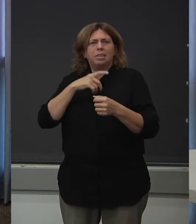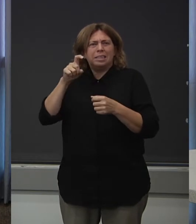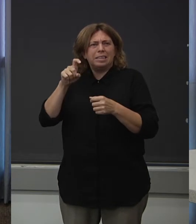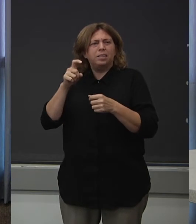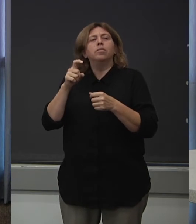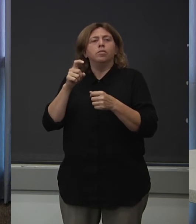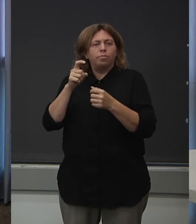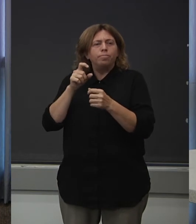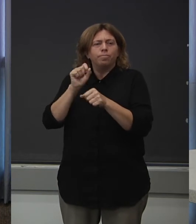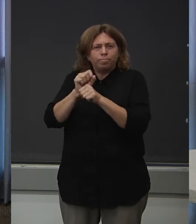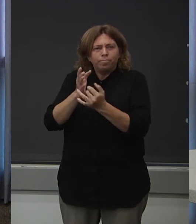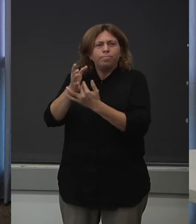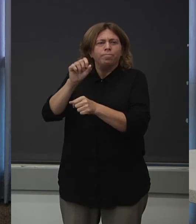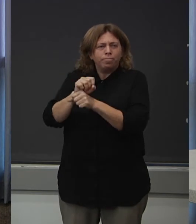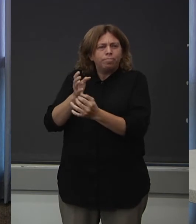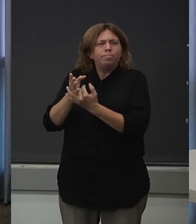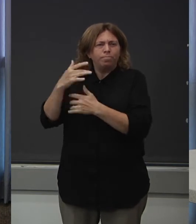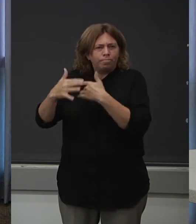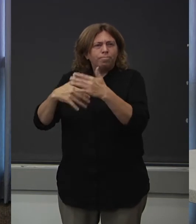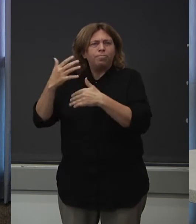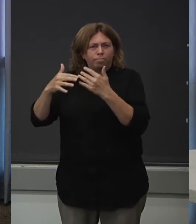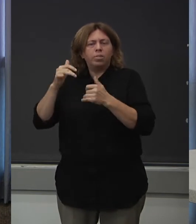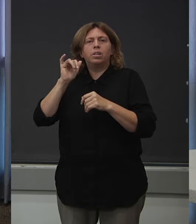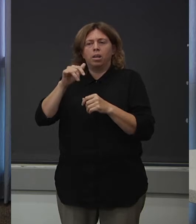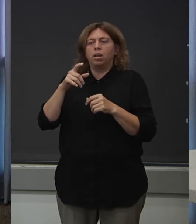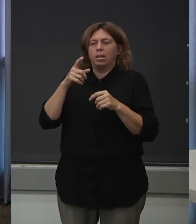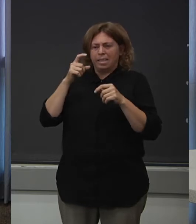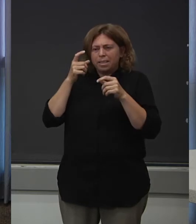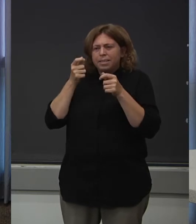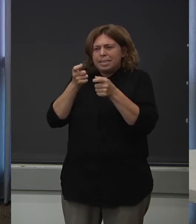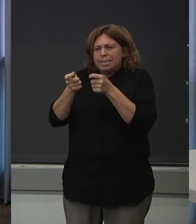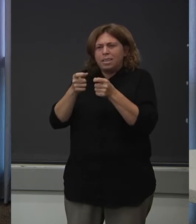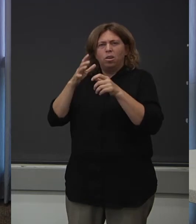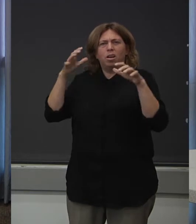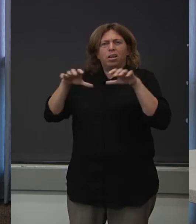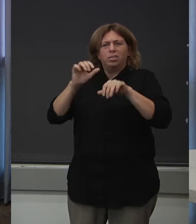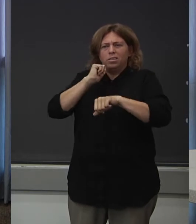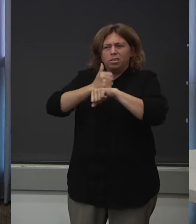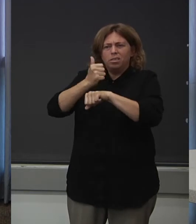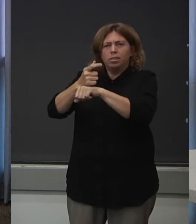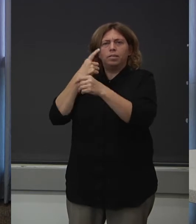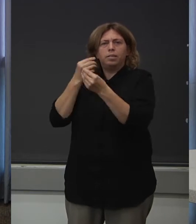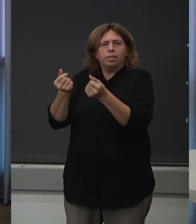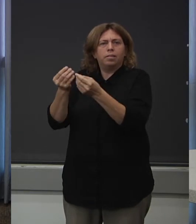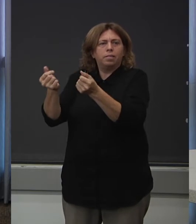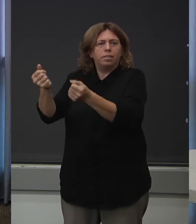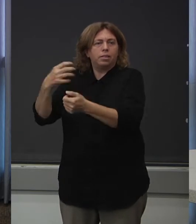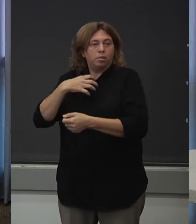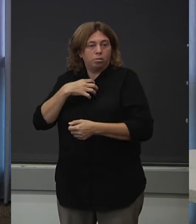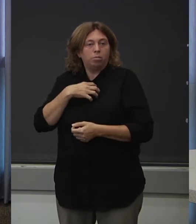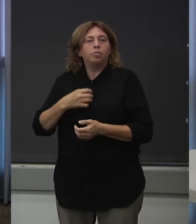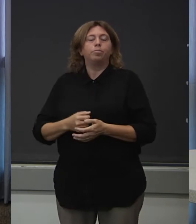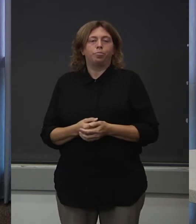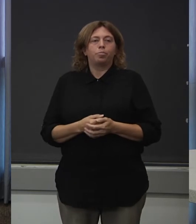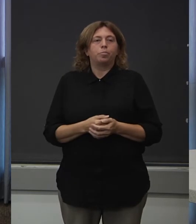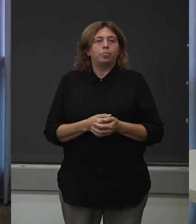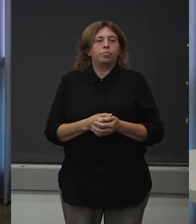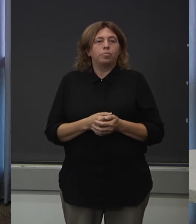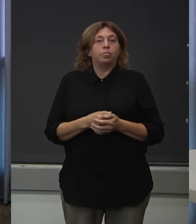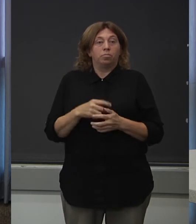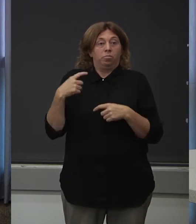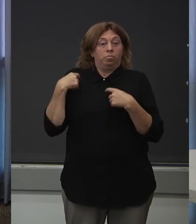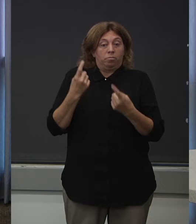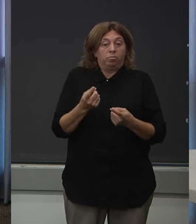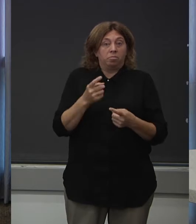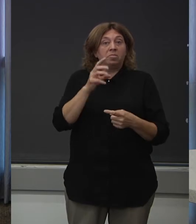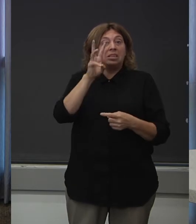formal enforcement action. We have resolved more than 60% of the complaints, either fully